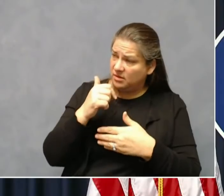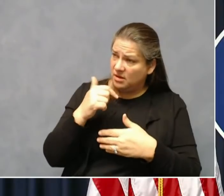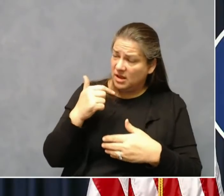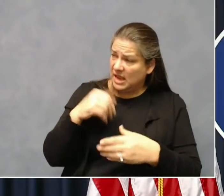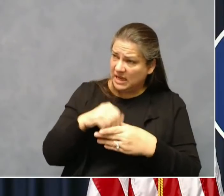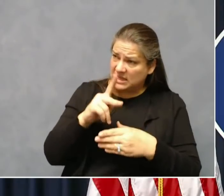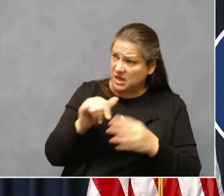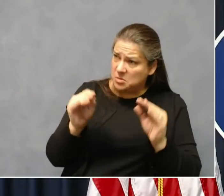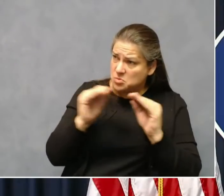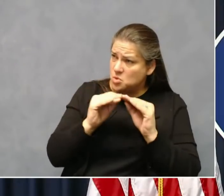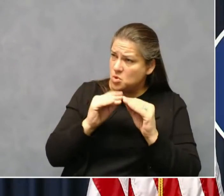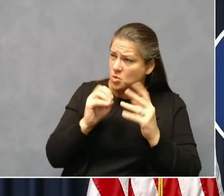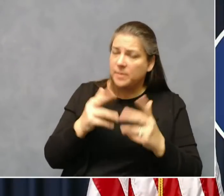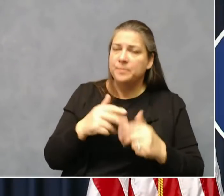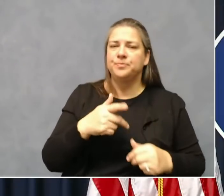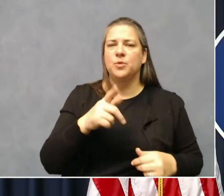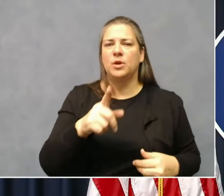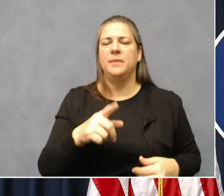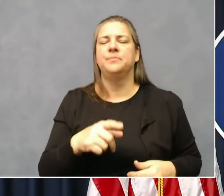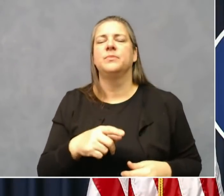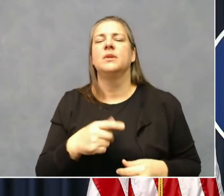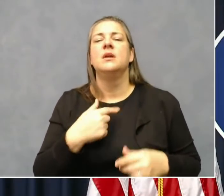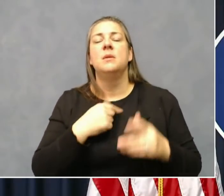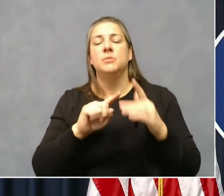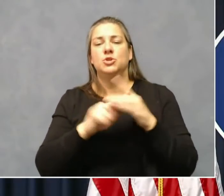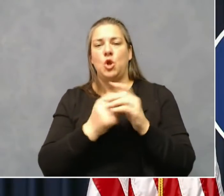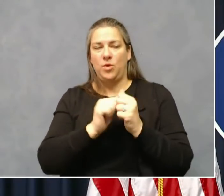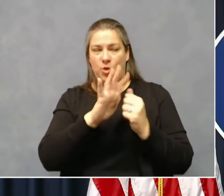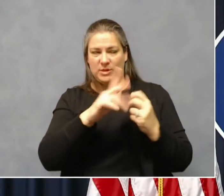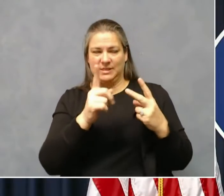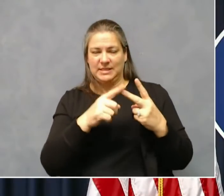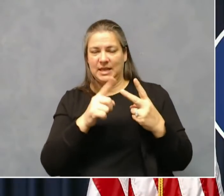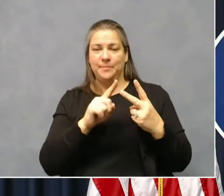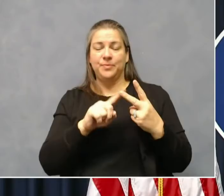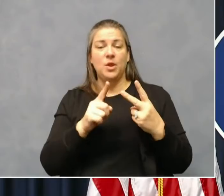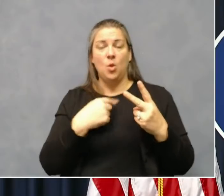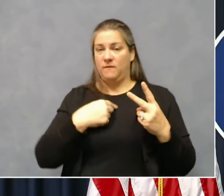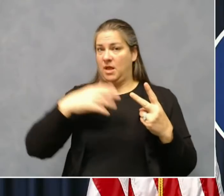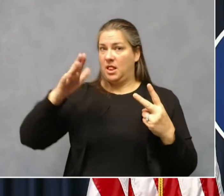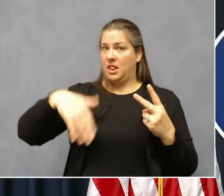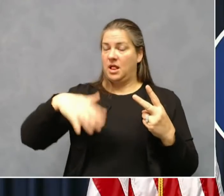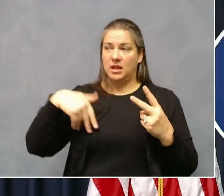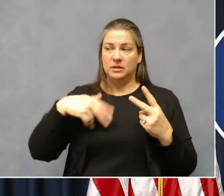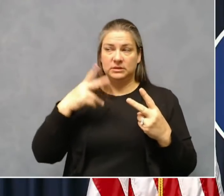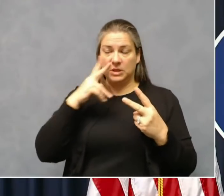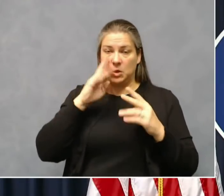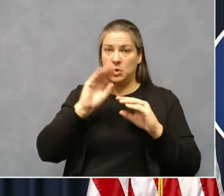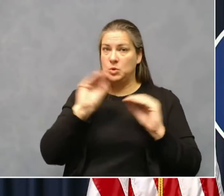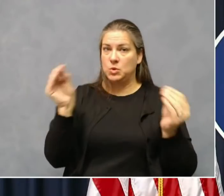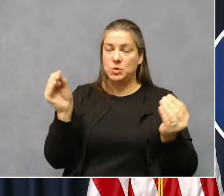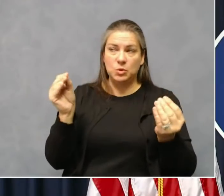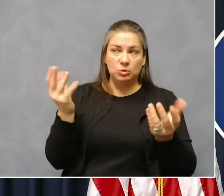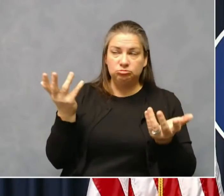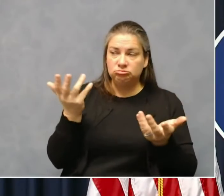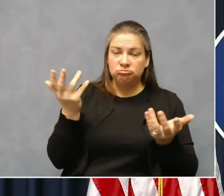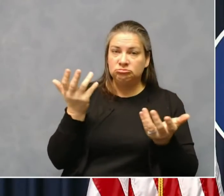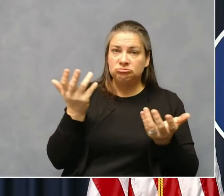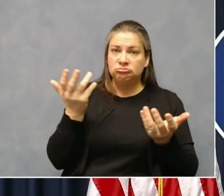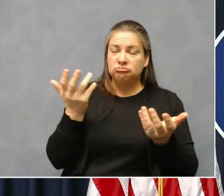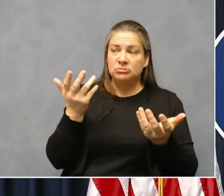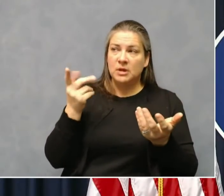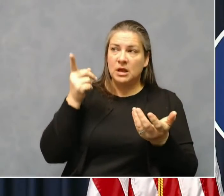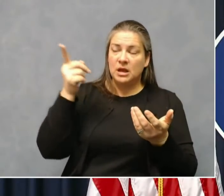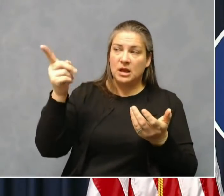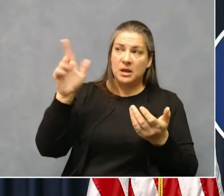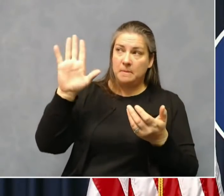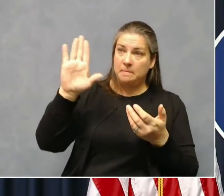Let me start with the second piece of that. We have not seen any impact yet on rollout of vaccines. I'm